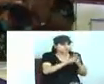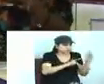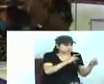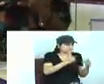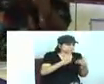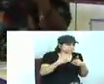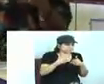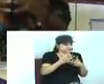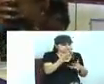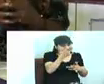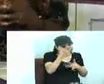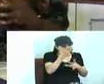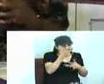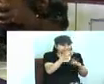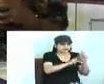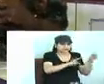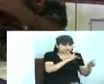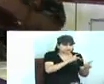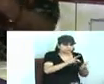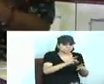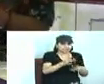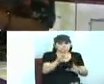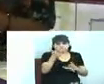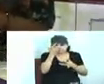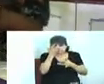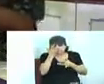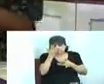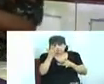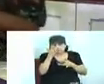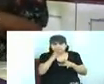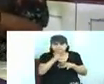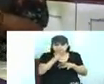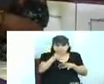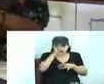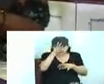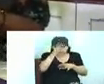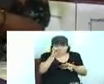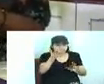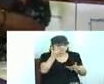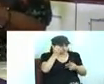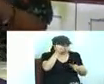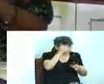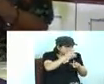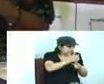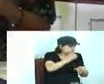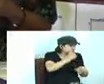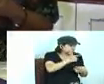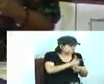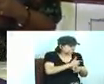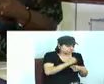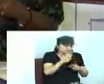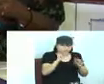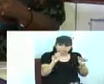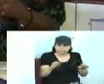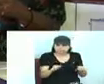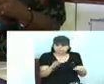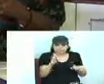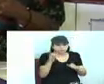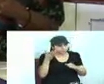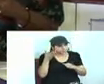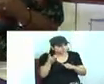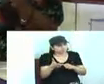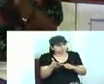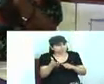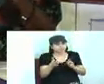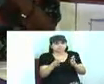people, sick parents, sick sisters, sick brothers, not able to be there.